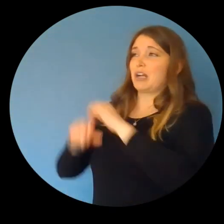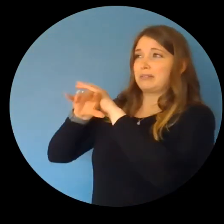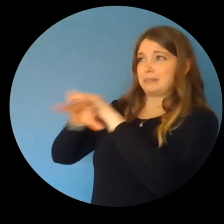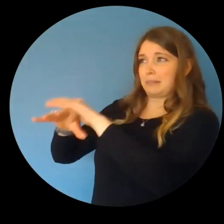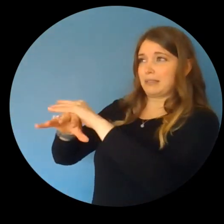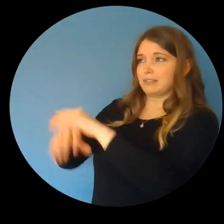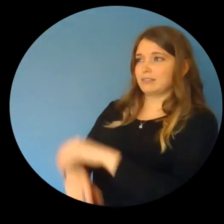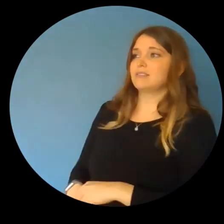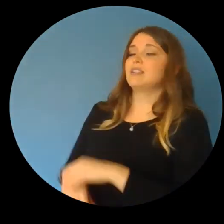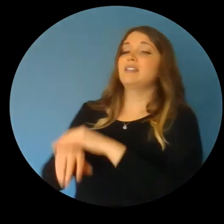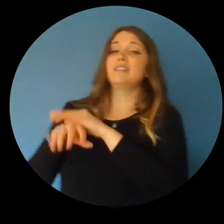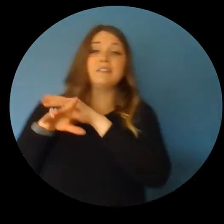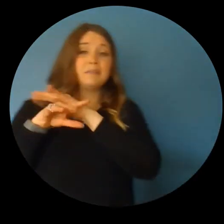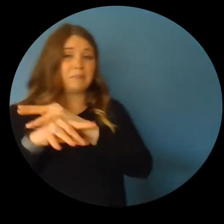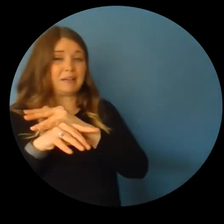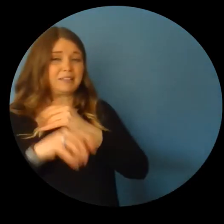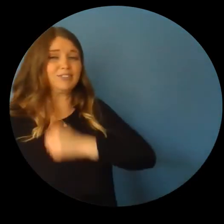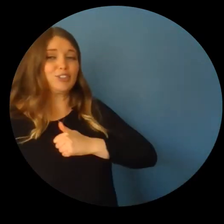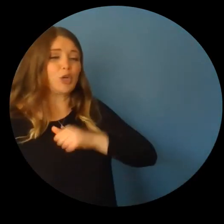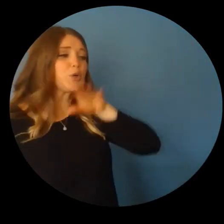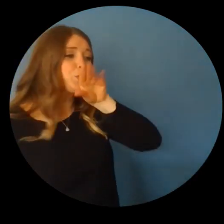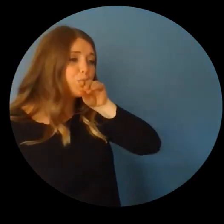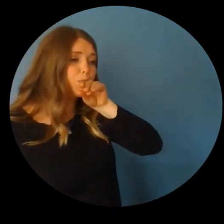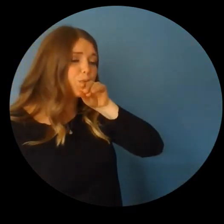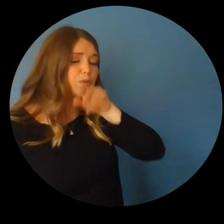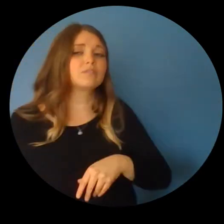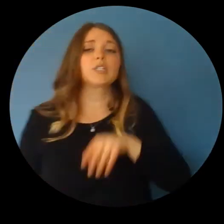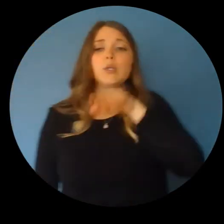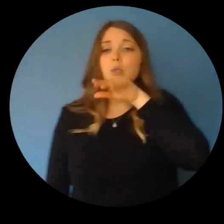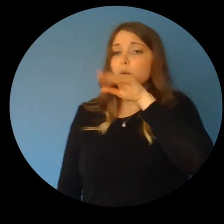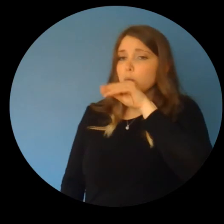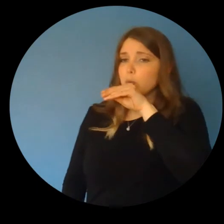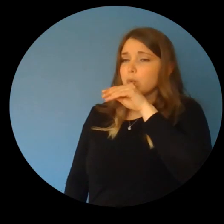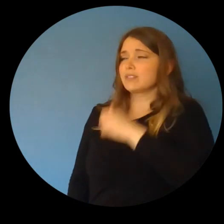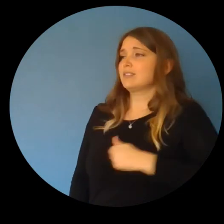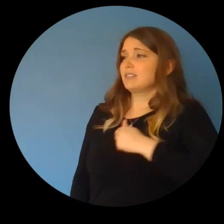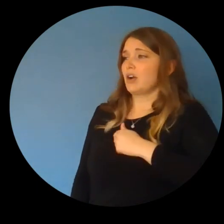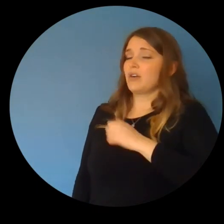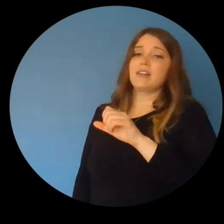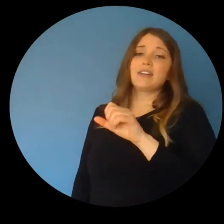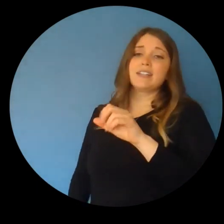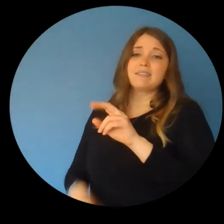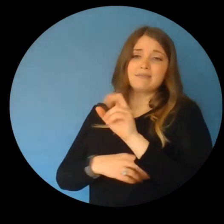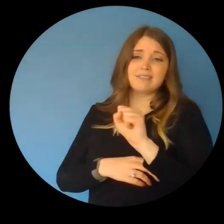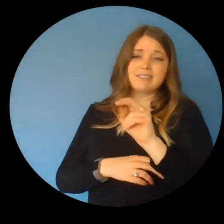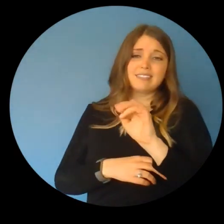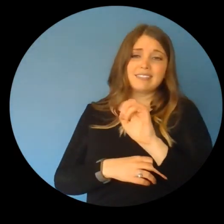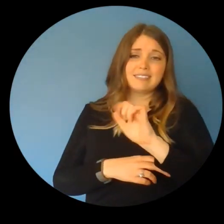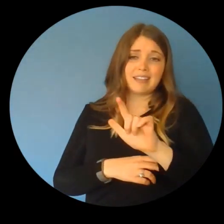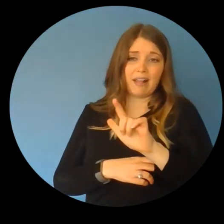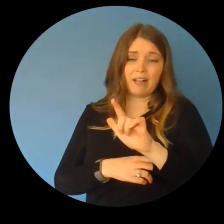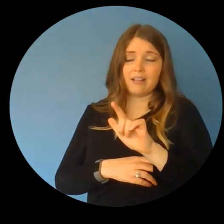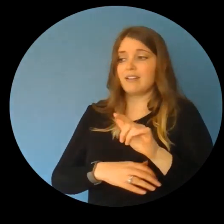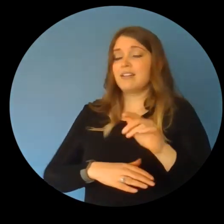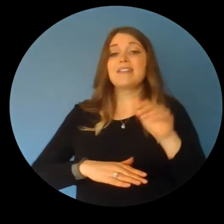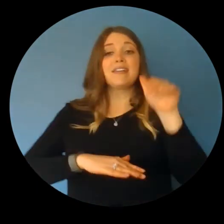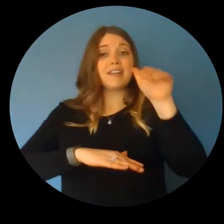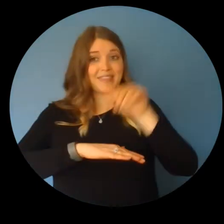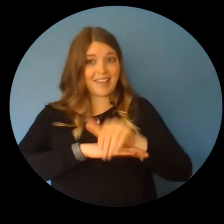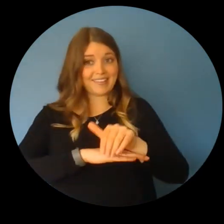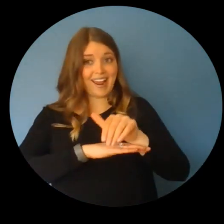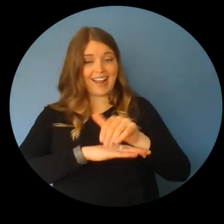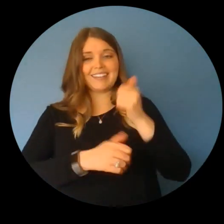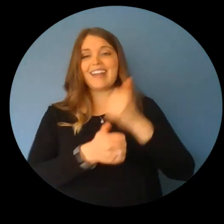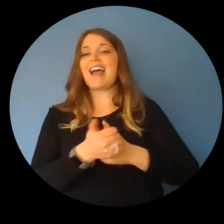to Goose, and Goose to Snail. And that night, with everything forgiven, they all settled down